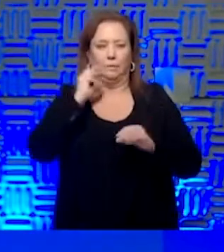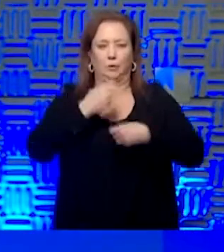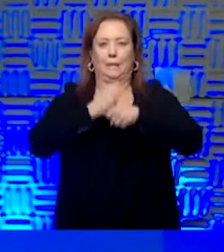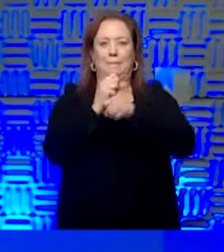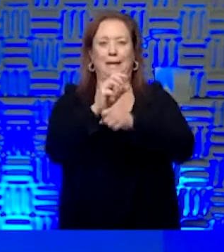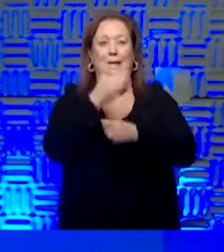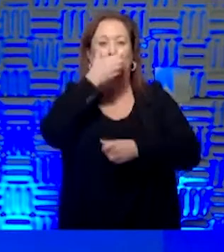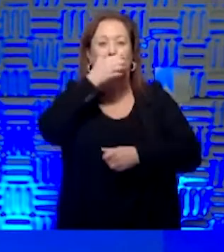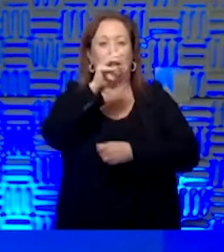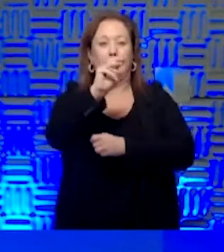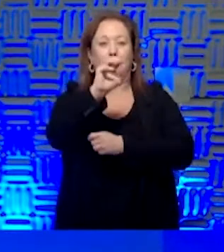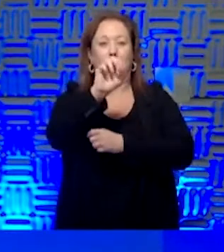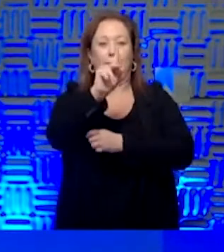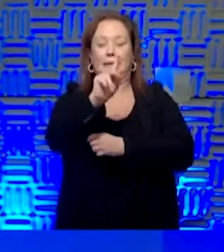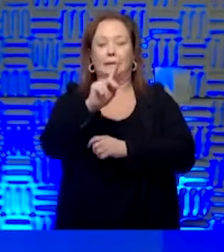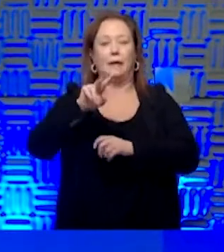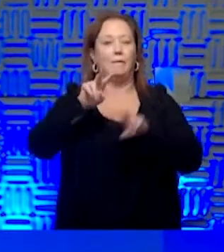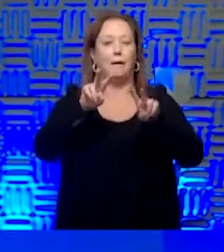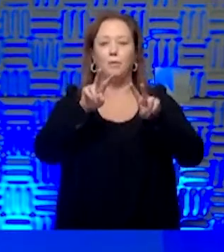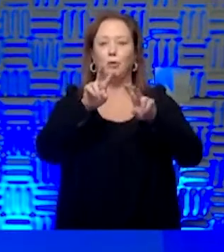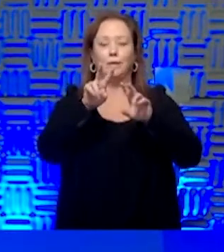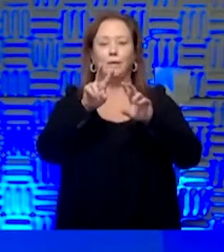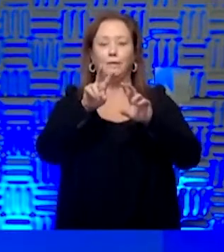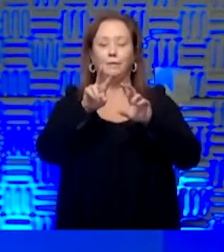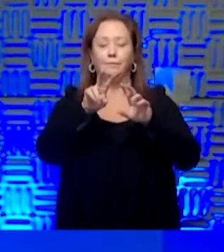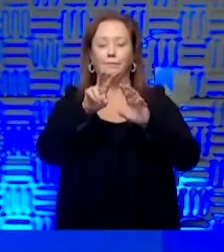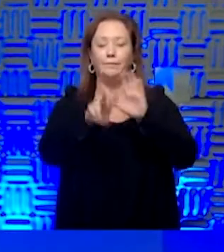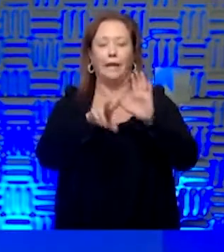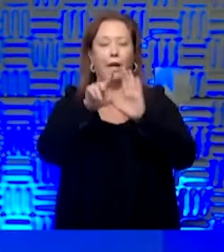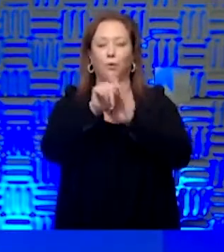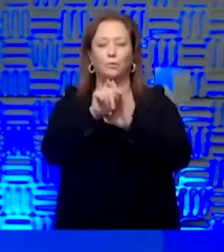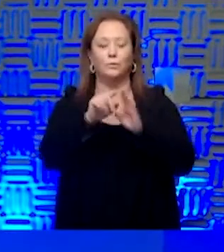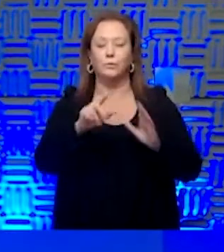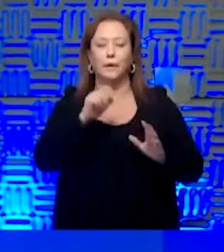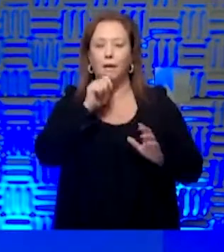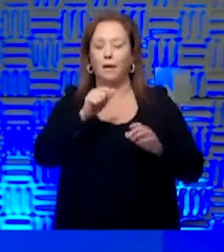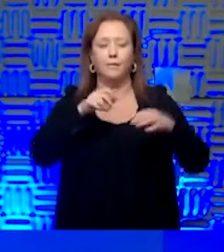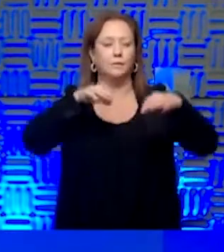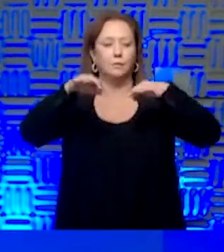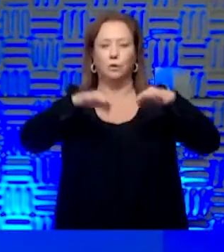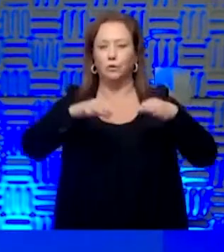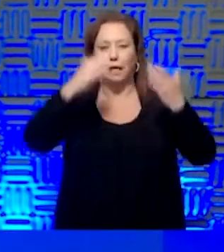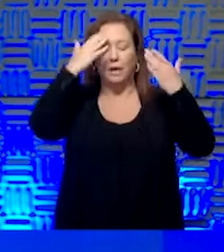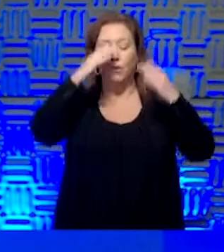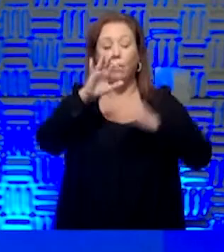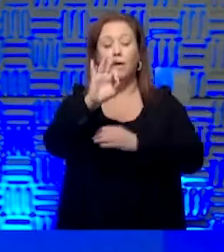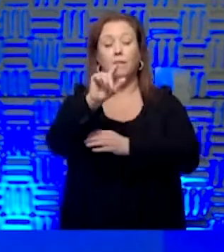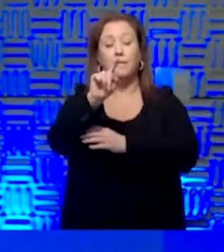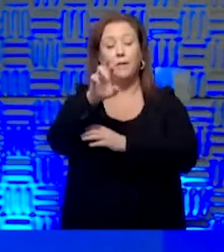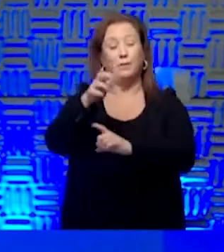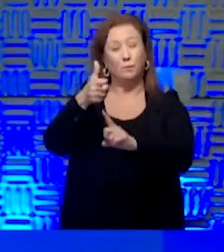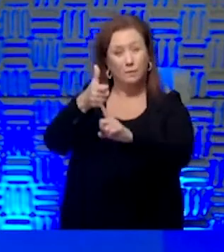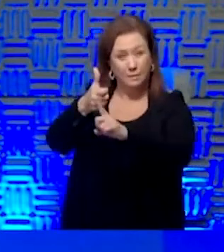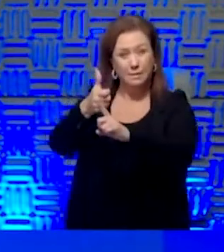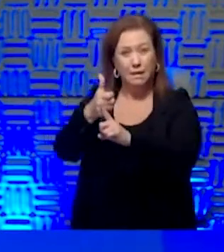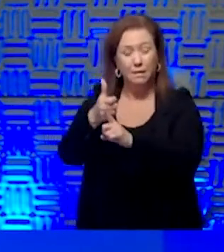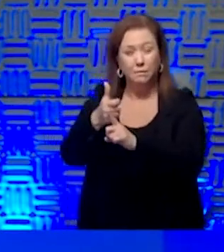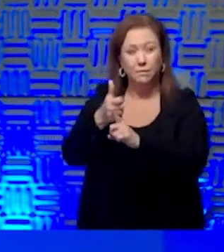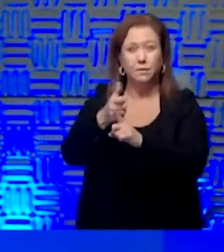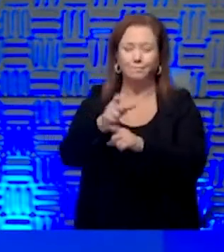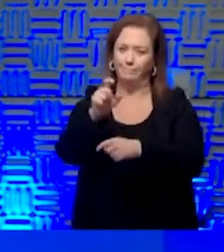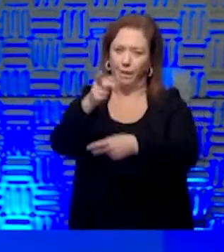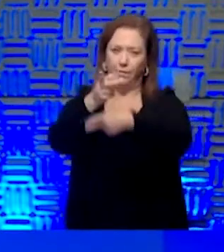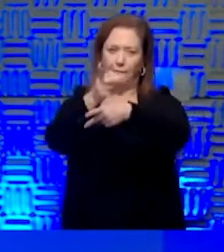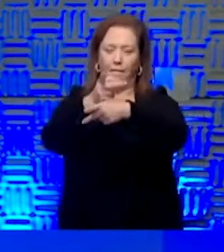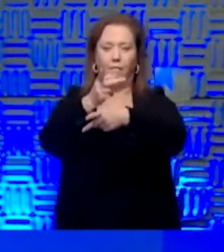making these. I haven't looked at any videos for making or really any instructions. I think that with the filters, you have to be